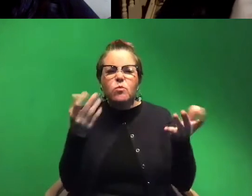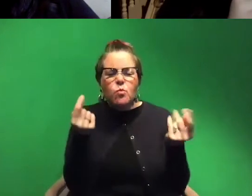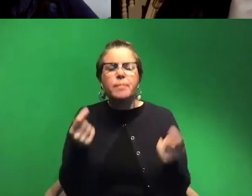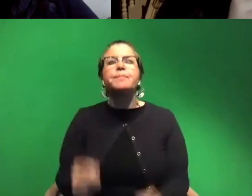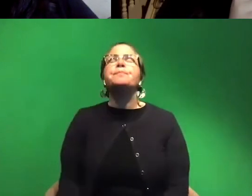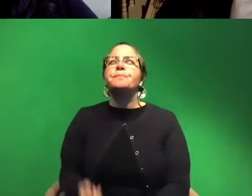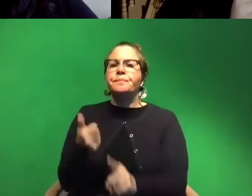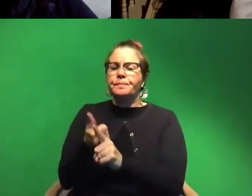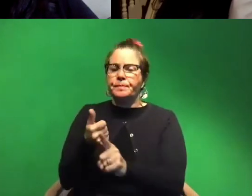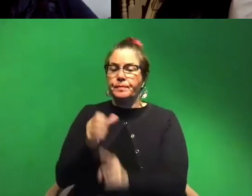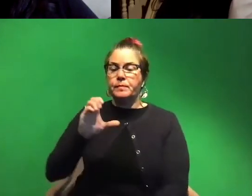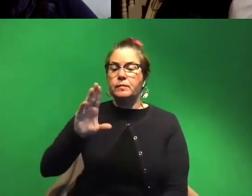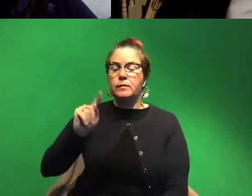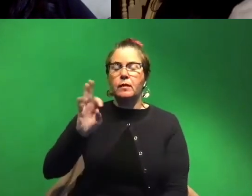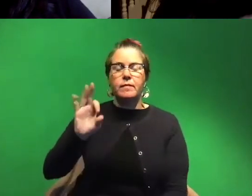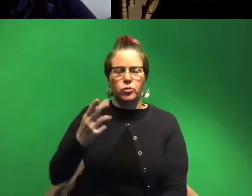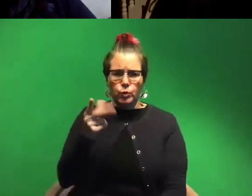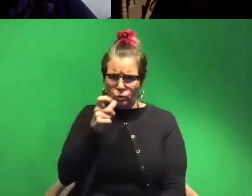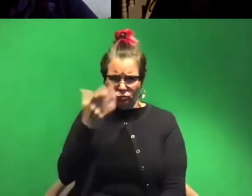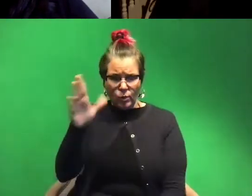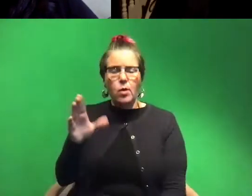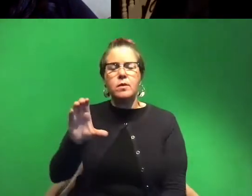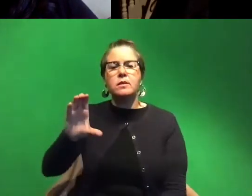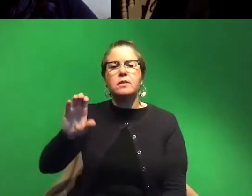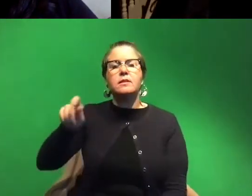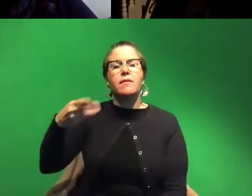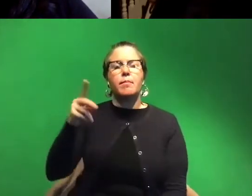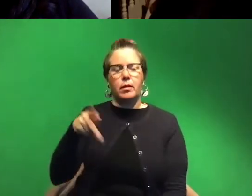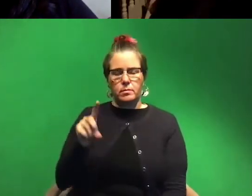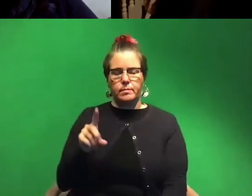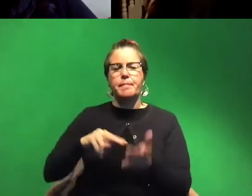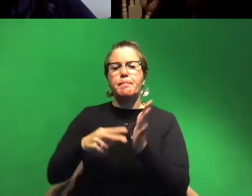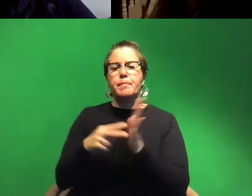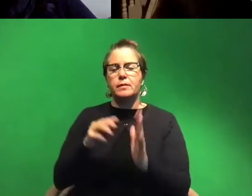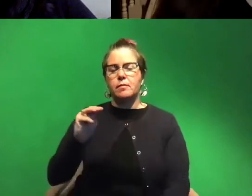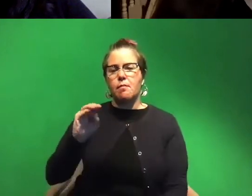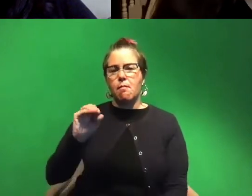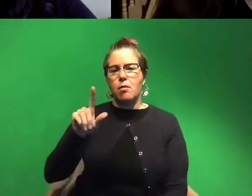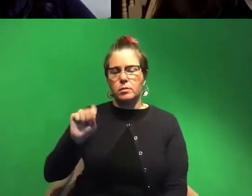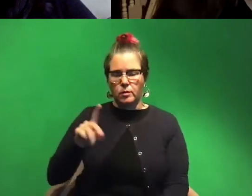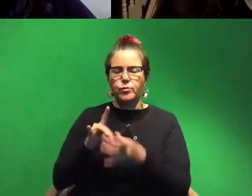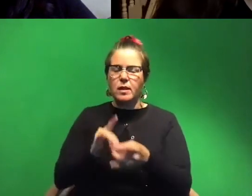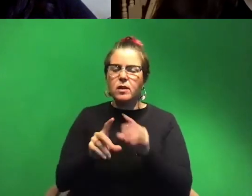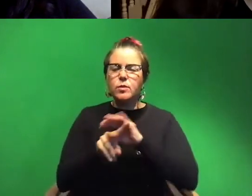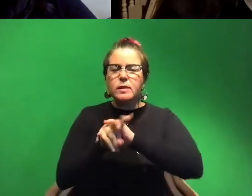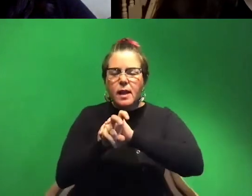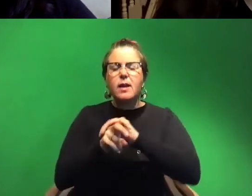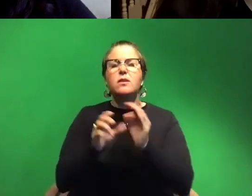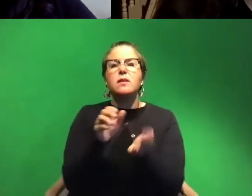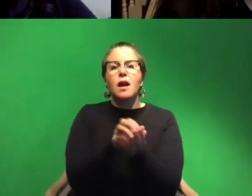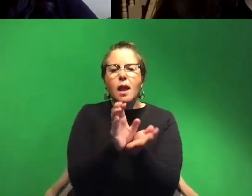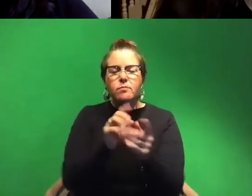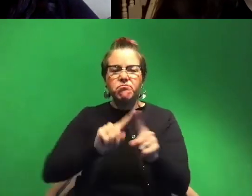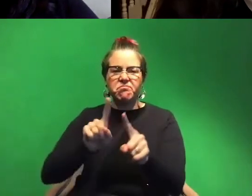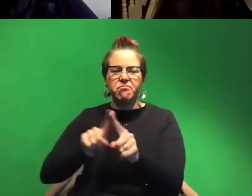cuttlefish, for those of you on here, is a cephalopod. So cephalopods are mollusks, so they're related to snails and clams and other